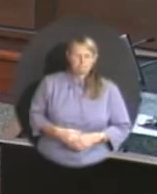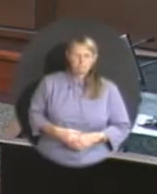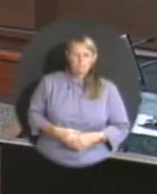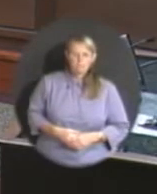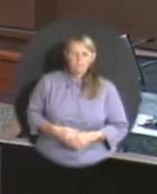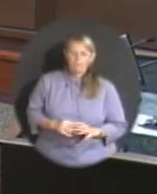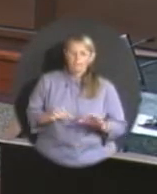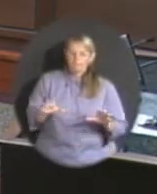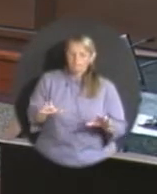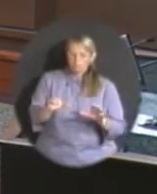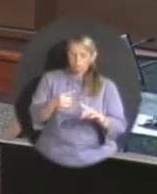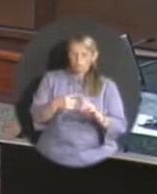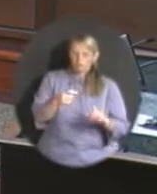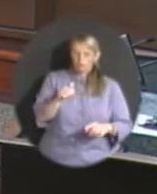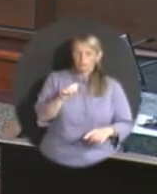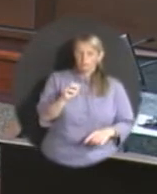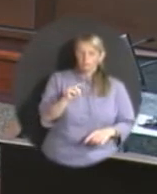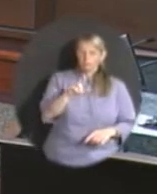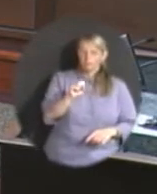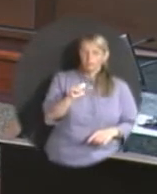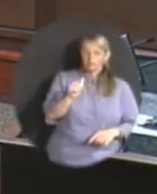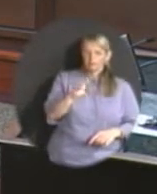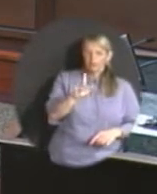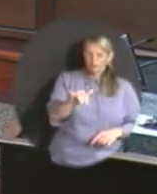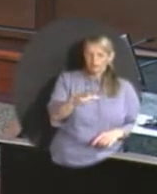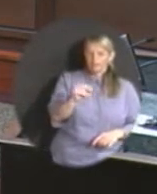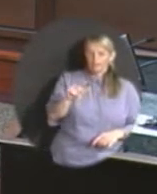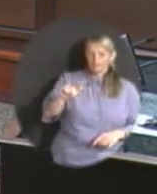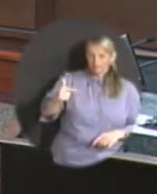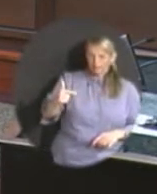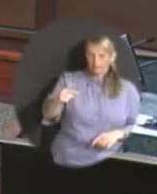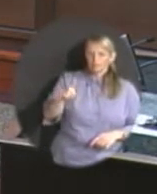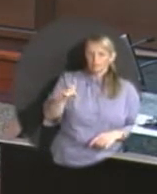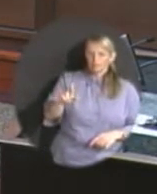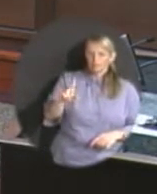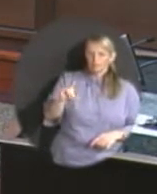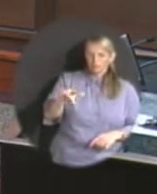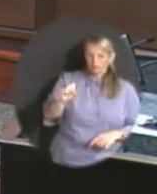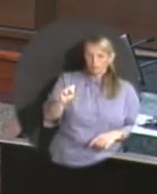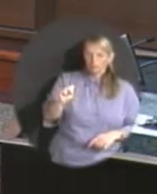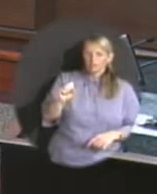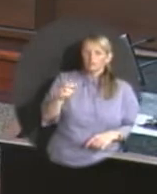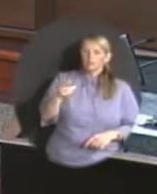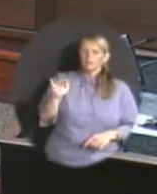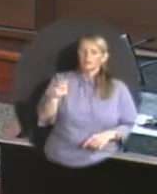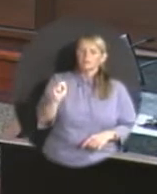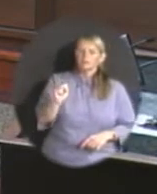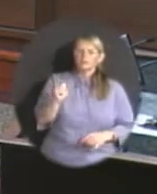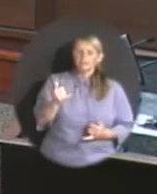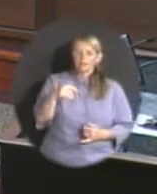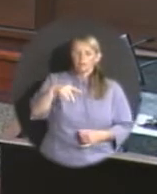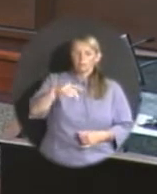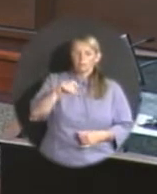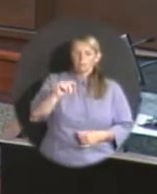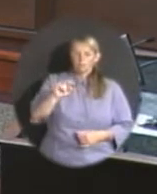Motion by Ms. Ashley and a second by Dr. Daniels. Ms. Hibbs? Mr.